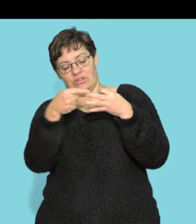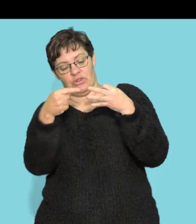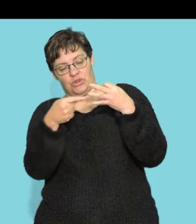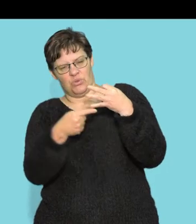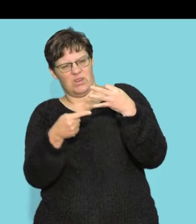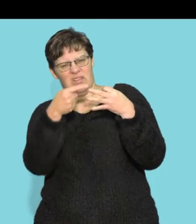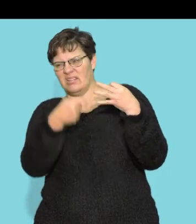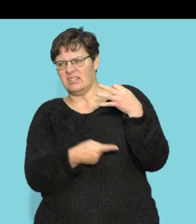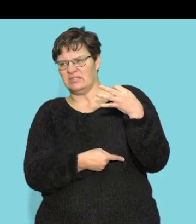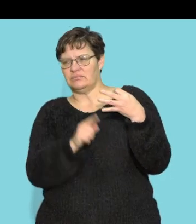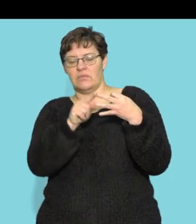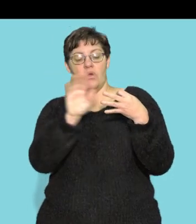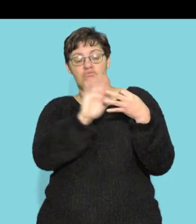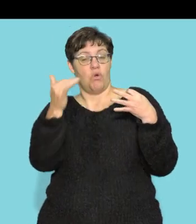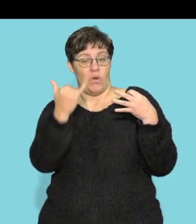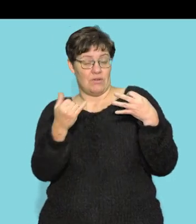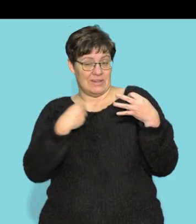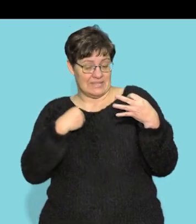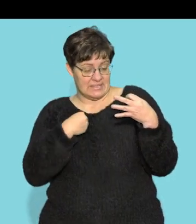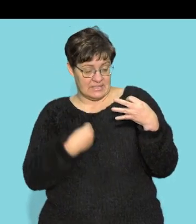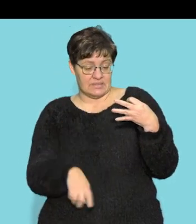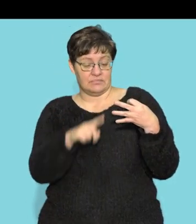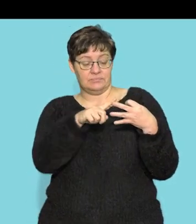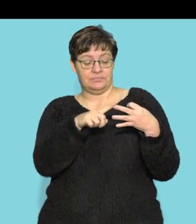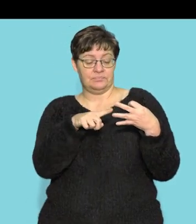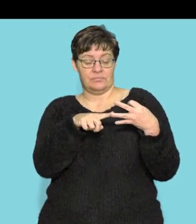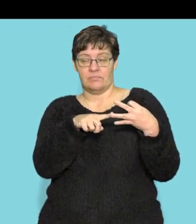what are we talking about? The non-current assets